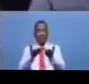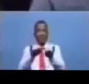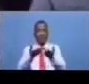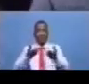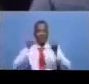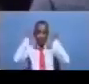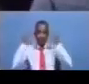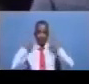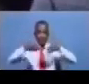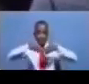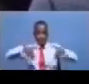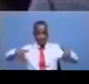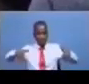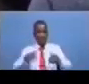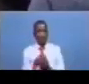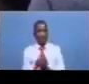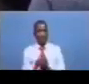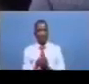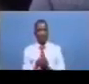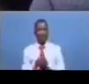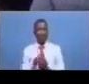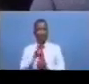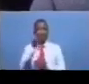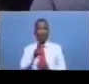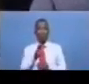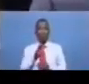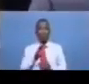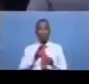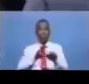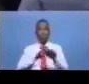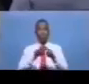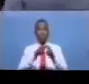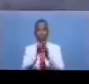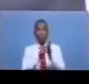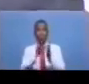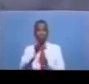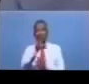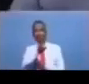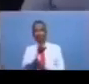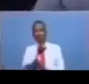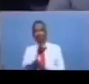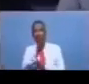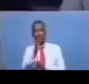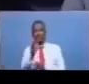Apau, because they came under Order 36, Rule 4.3 and Order 38,